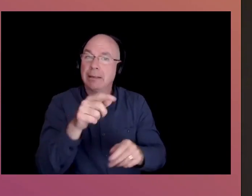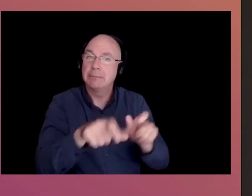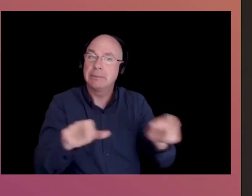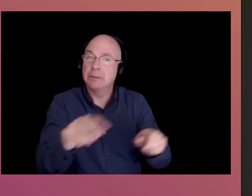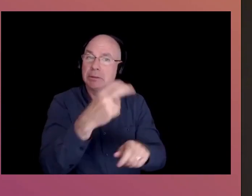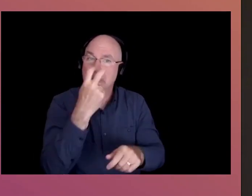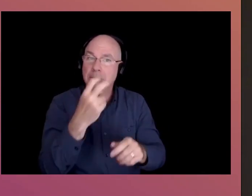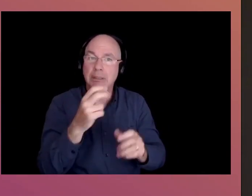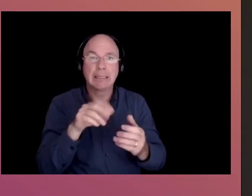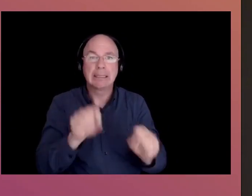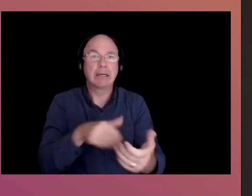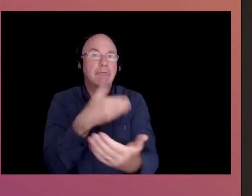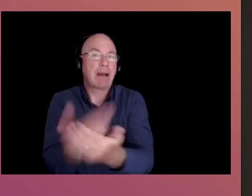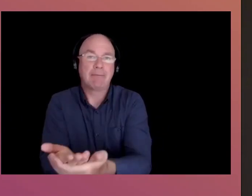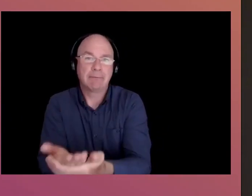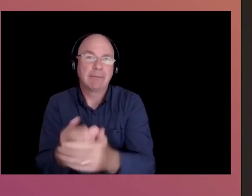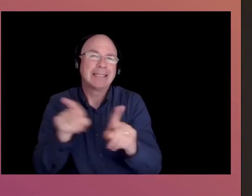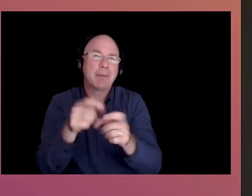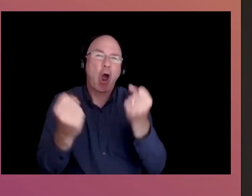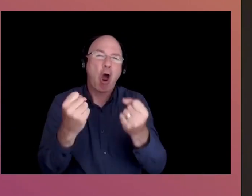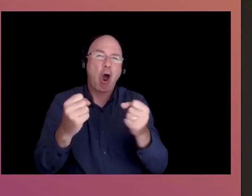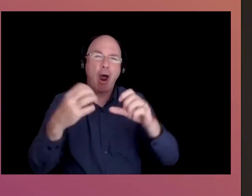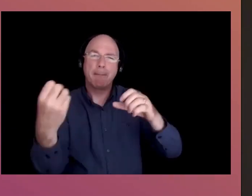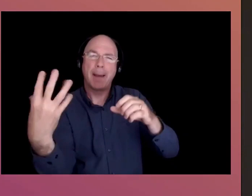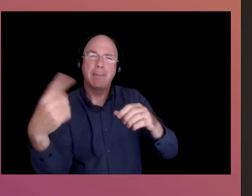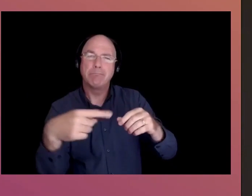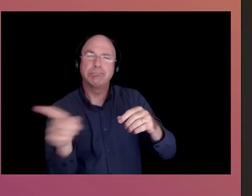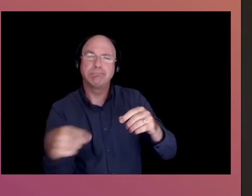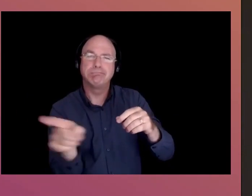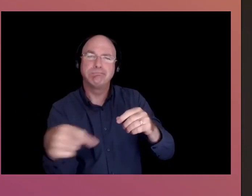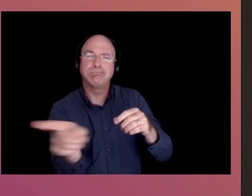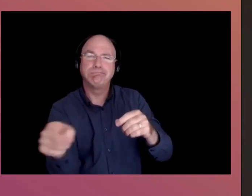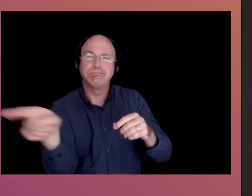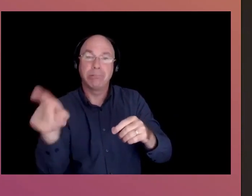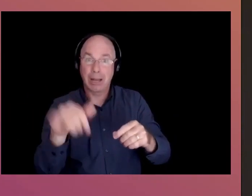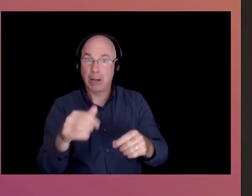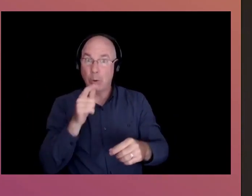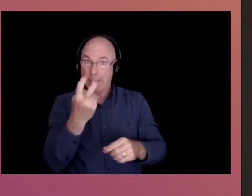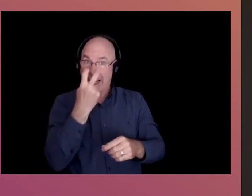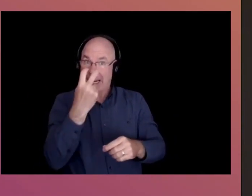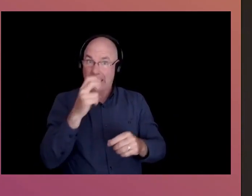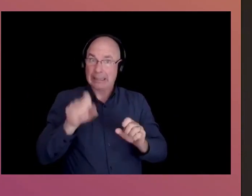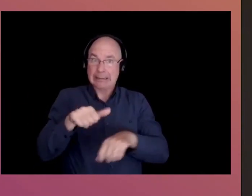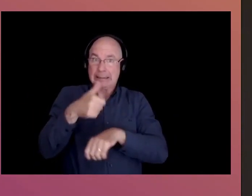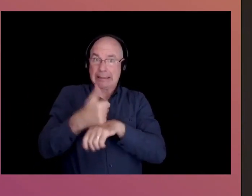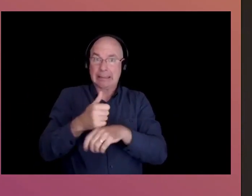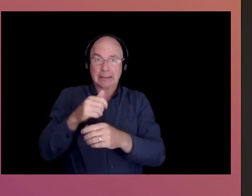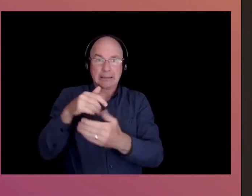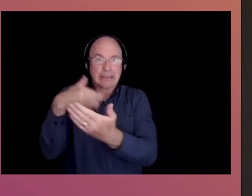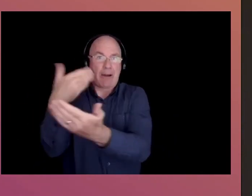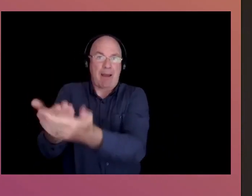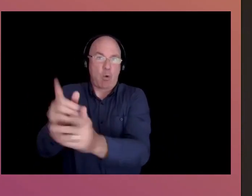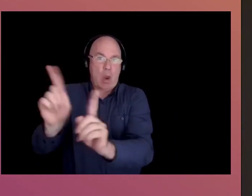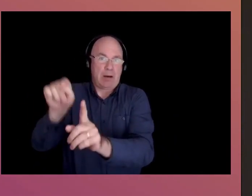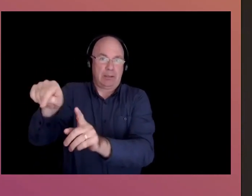like a car navigation system. So blind users need to set up a destination. So when they are at